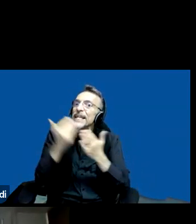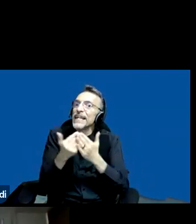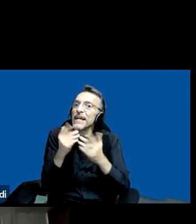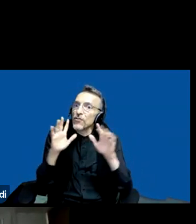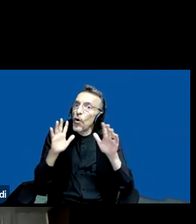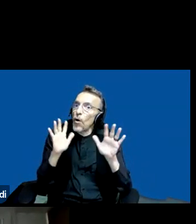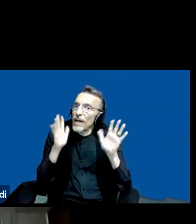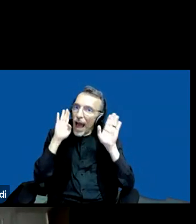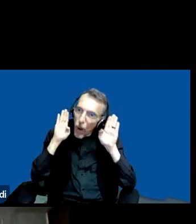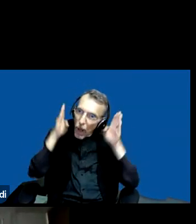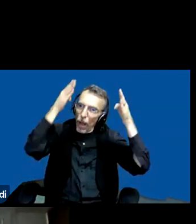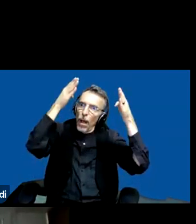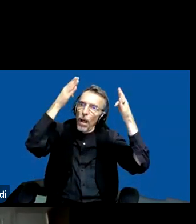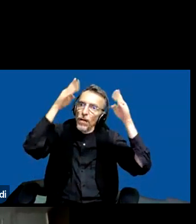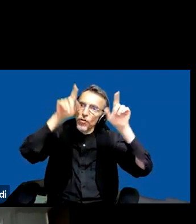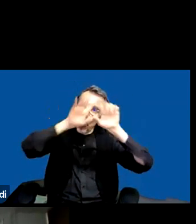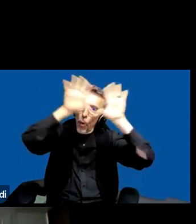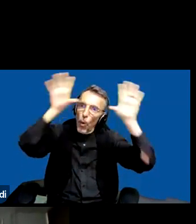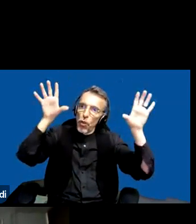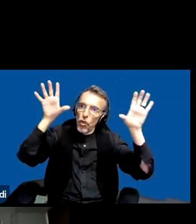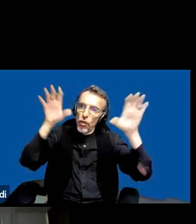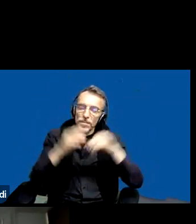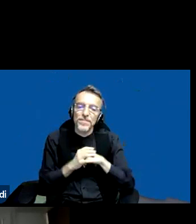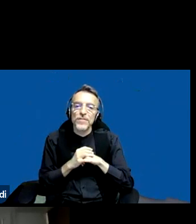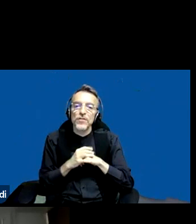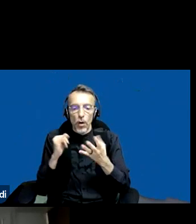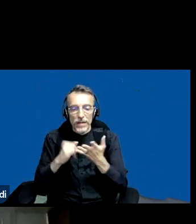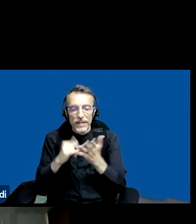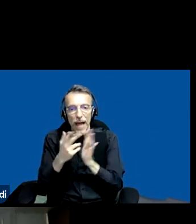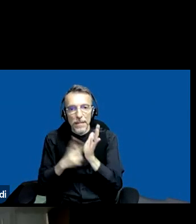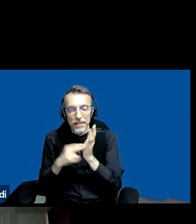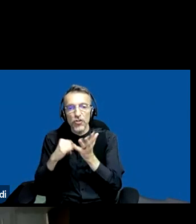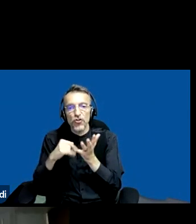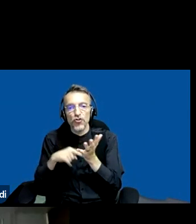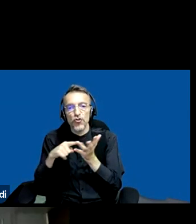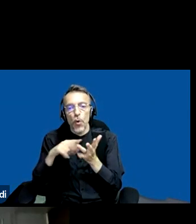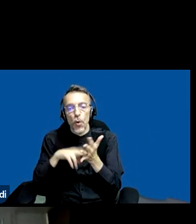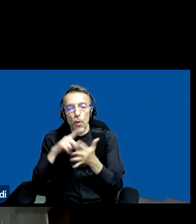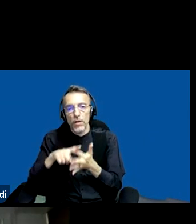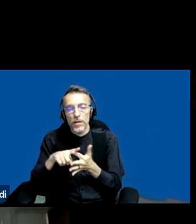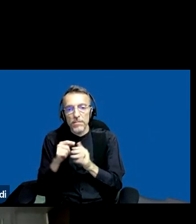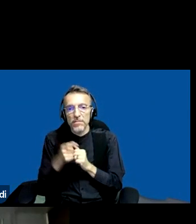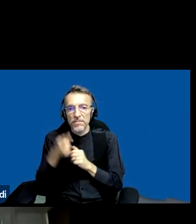Then there's a question from Simon Stone, who asks, how can